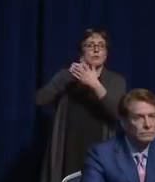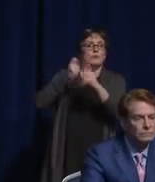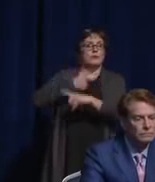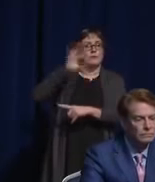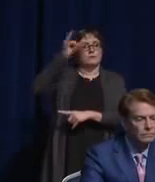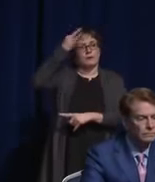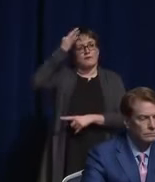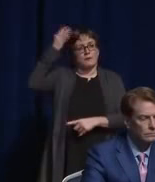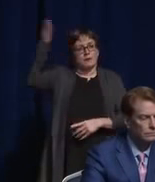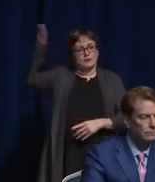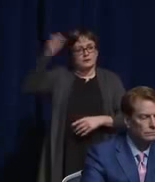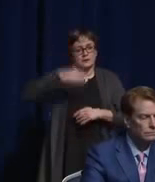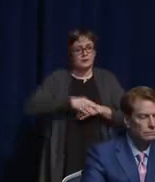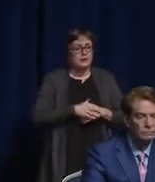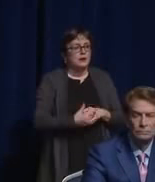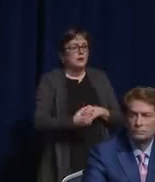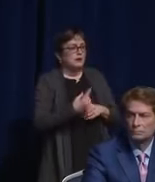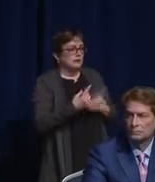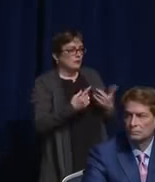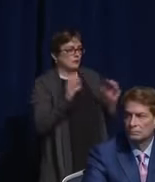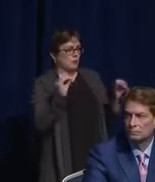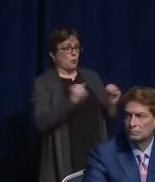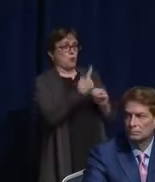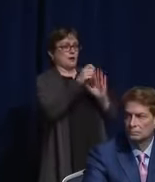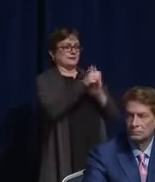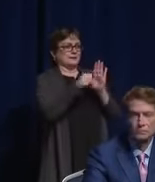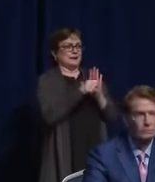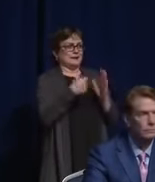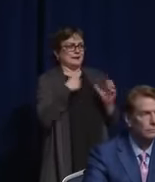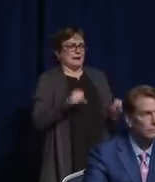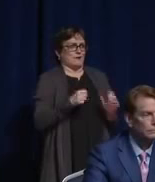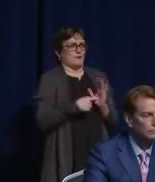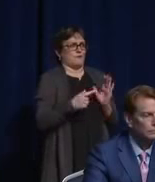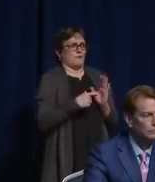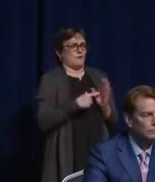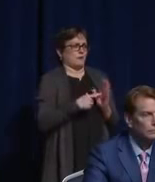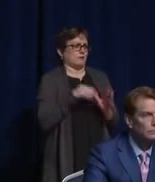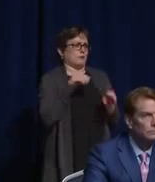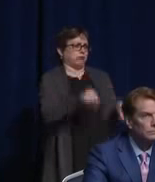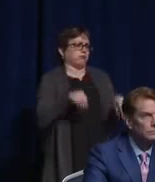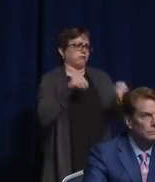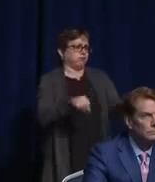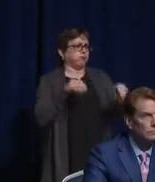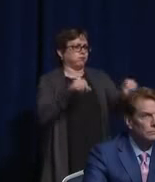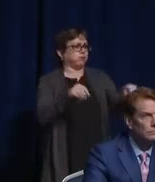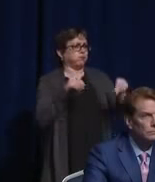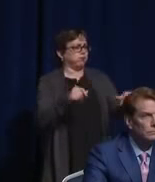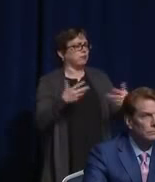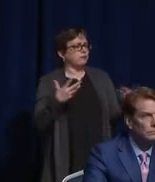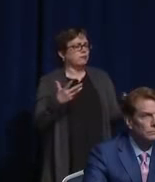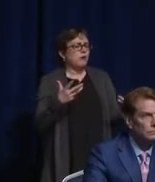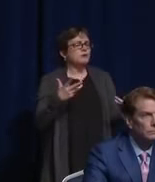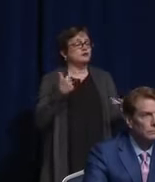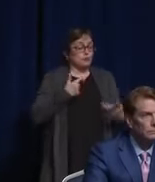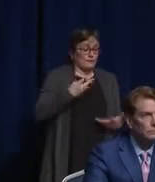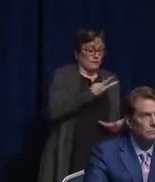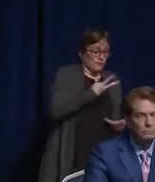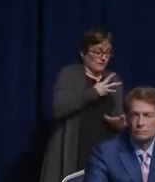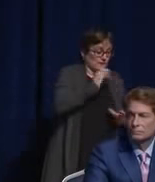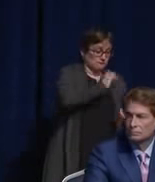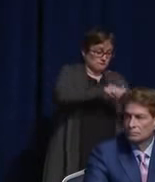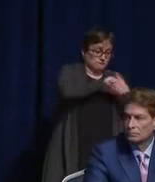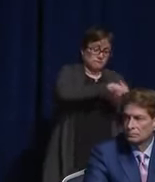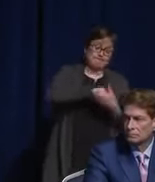Jersey, has enough money to continue to do what we're doing. So I want to pound the table that the best, most